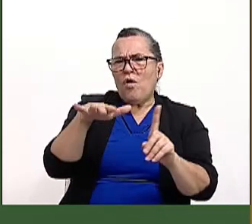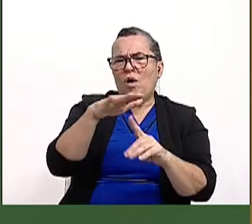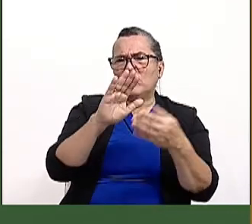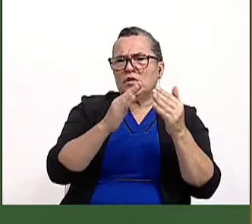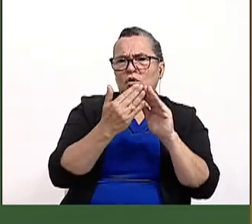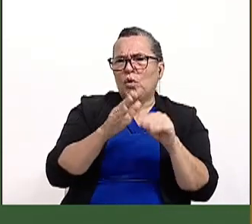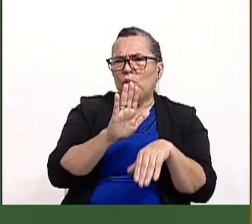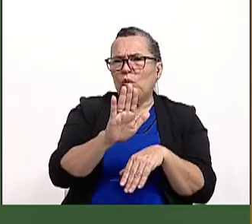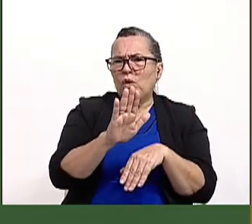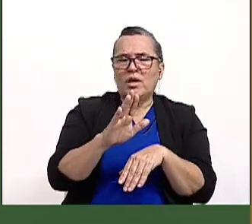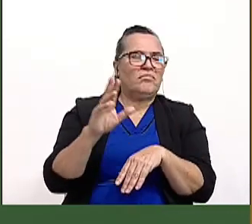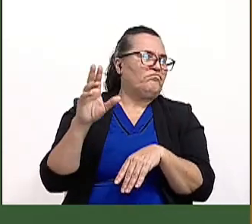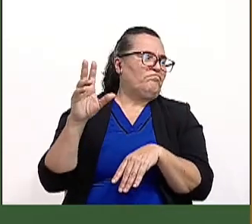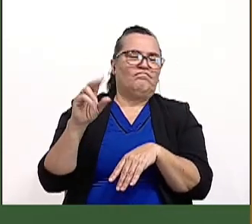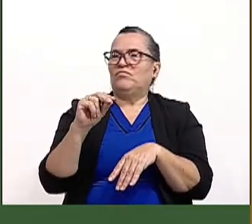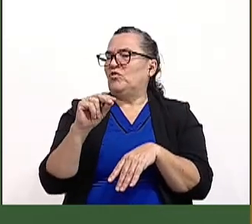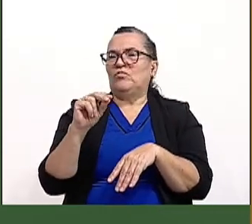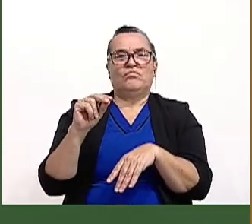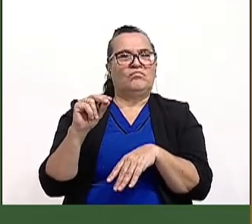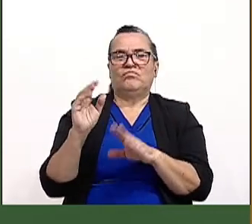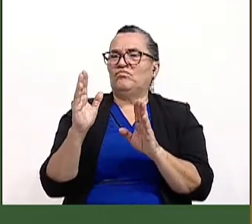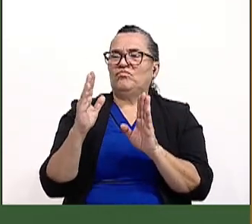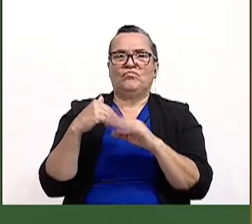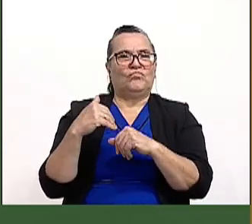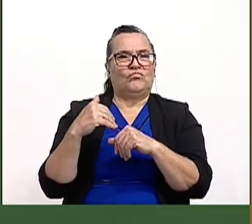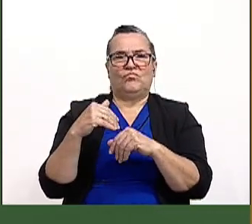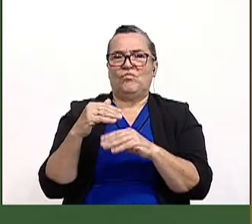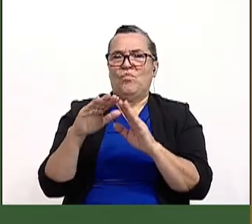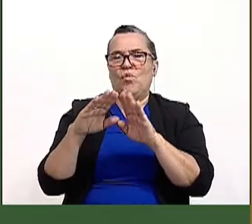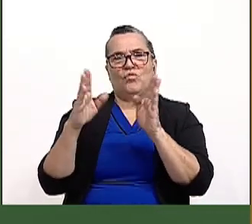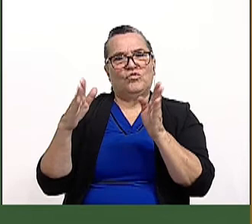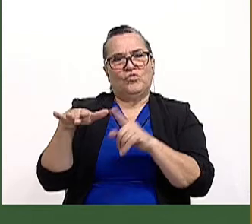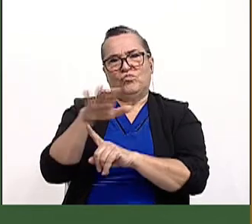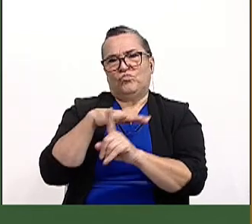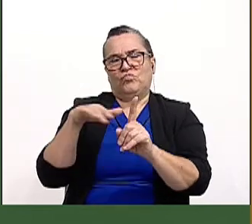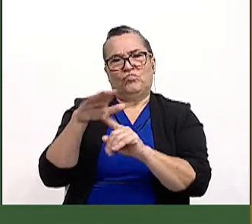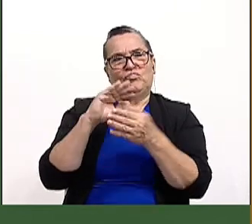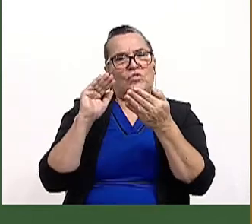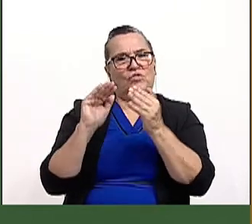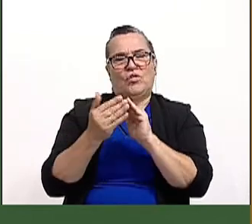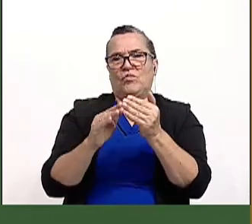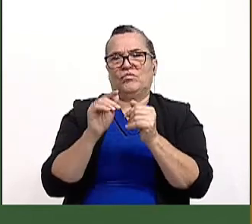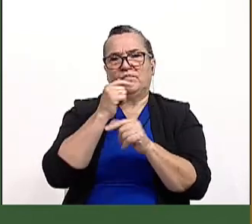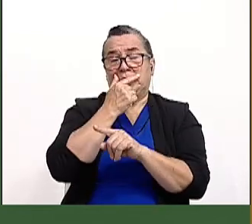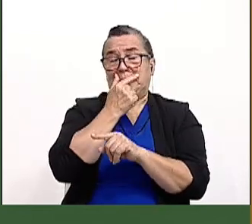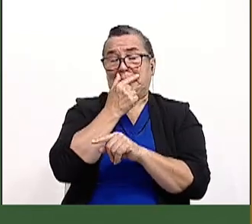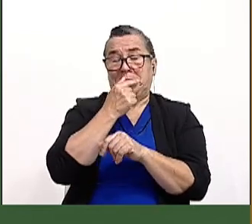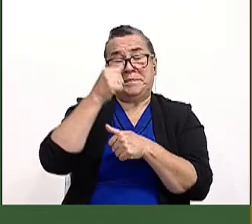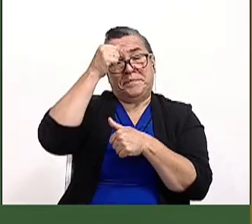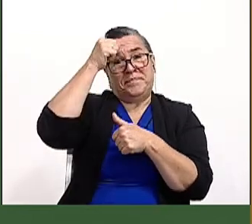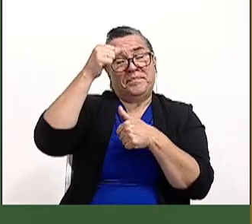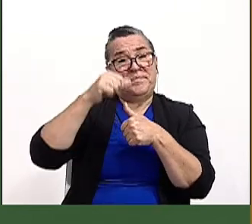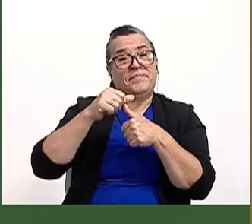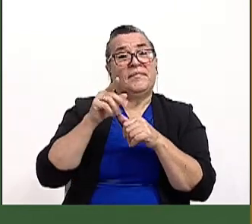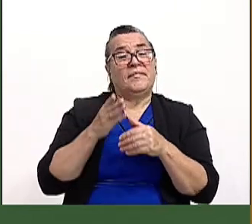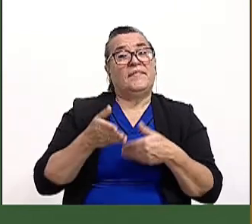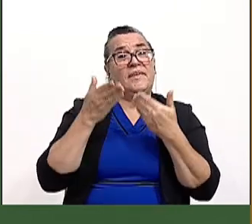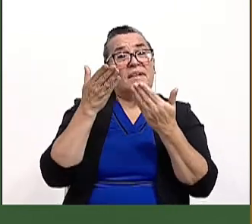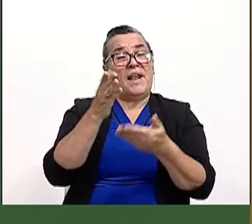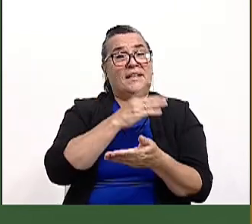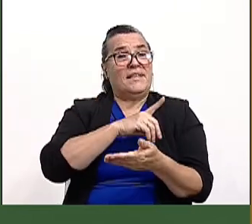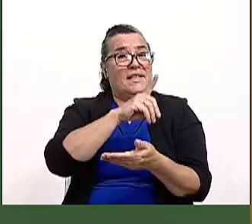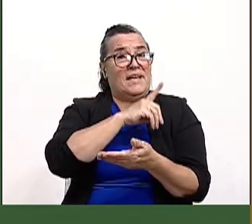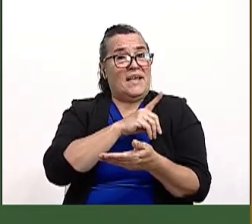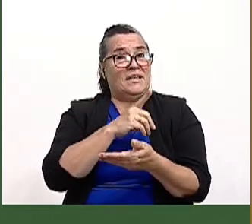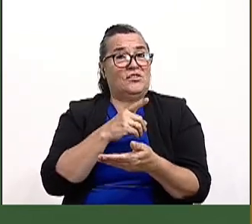community? No, there aren't any museums around my town. Remember that you have to give directions to help